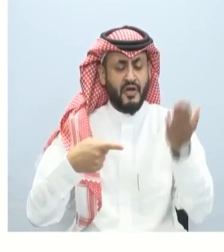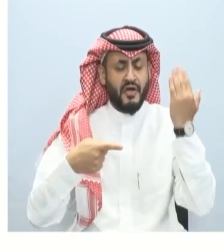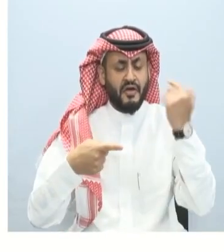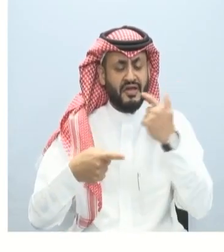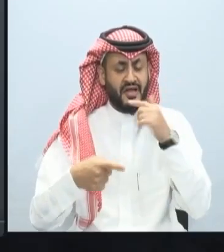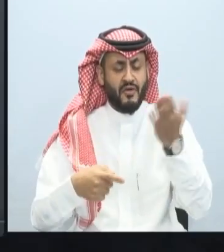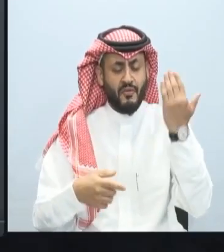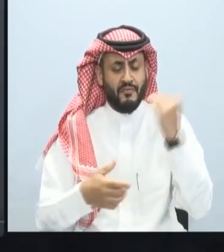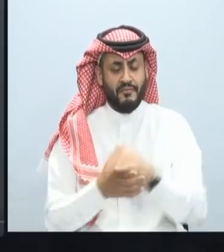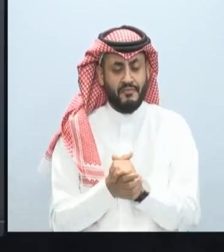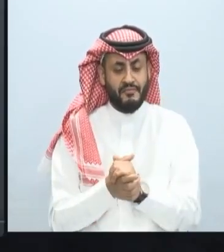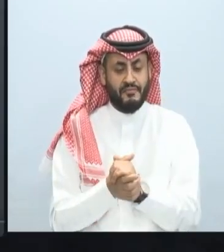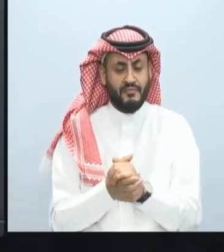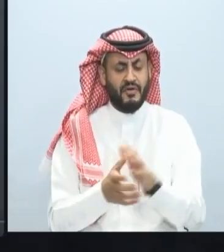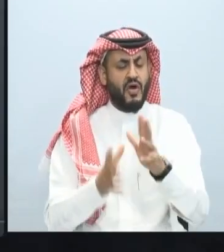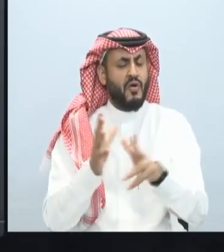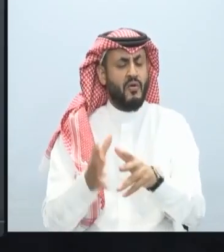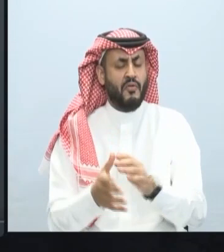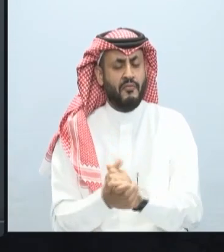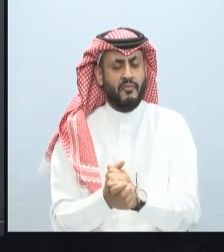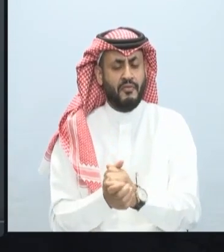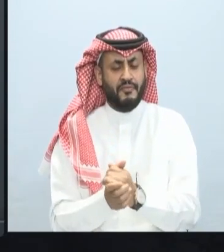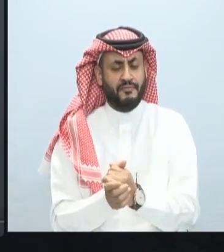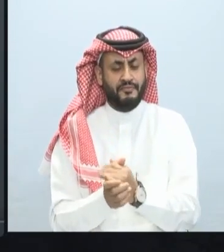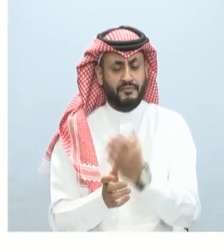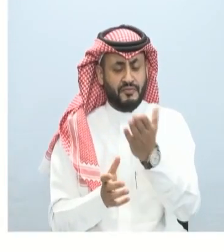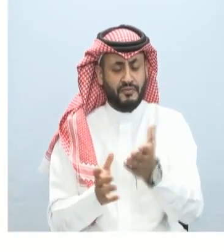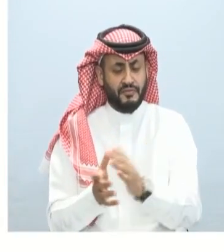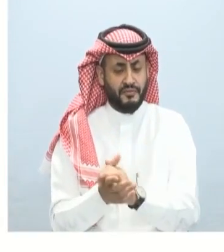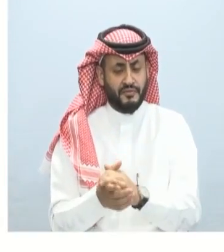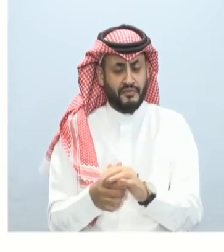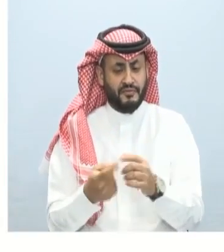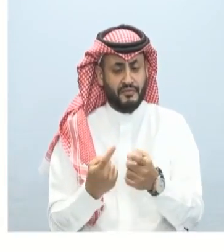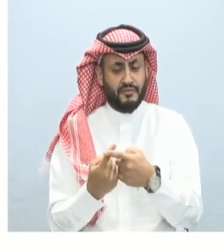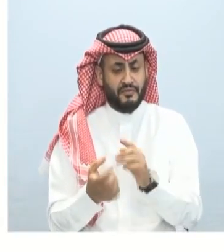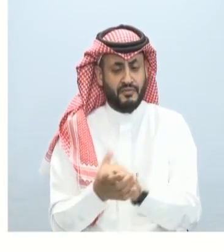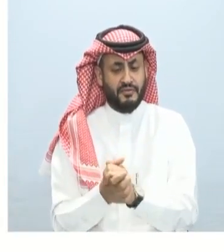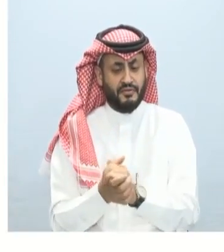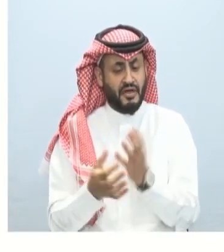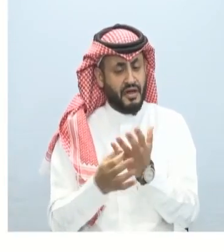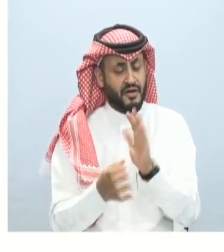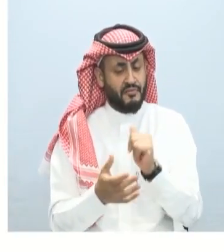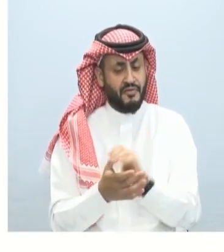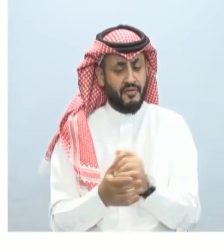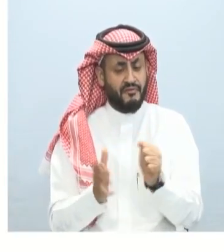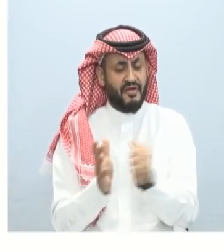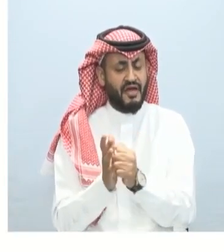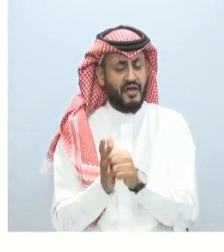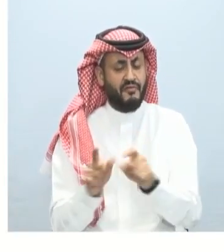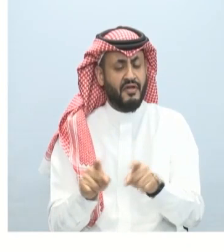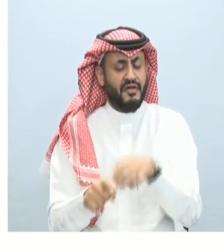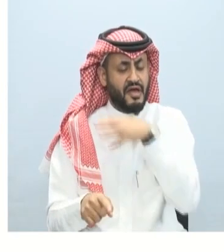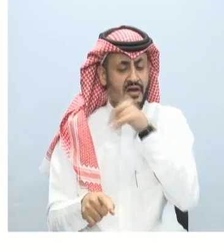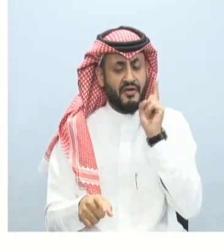different information points about her. Now we have here the marital status, single, she lives at home with parents,